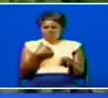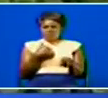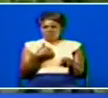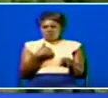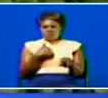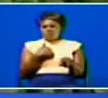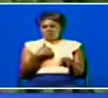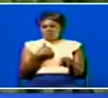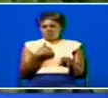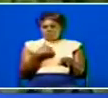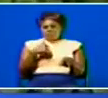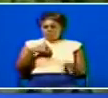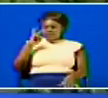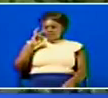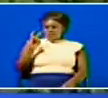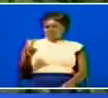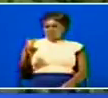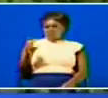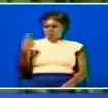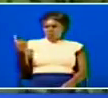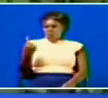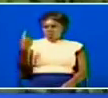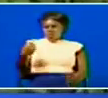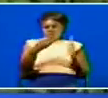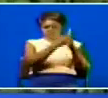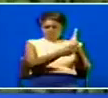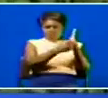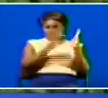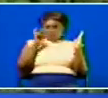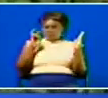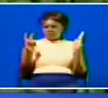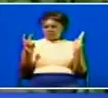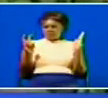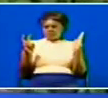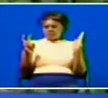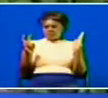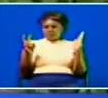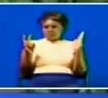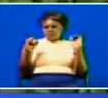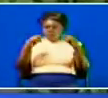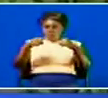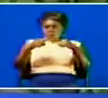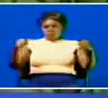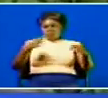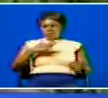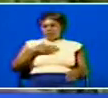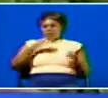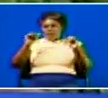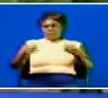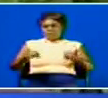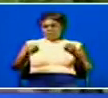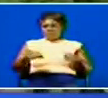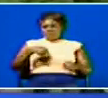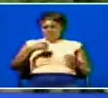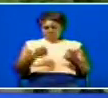As far as I have seen, the only manifesto that I have seen is of my able opponent. And therefore, I